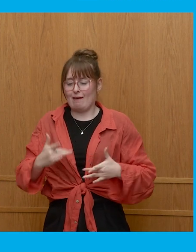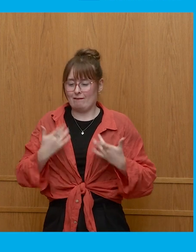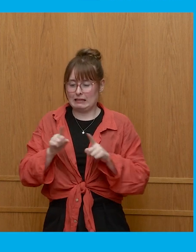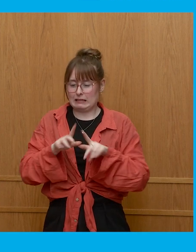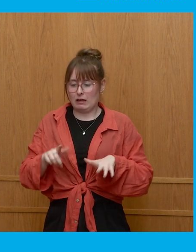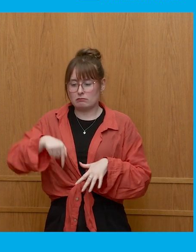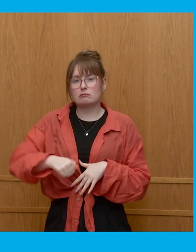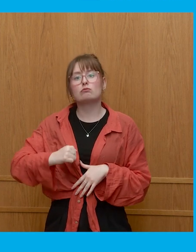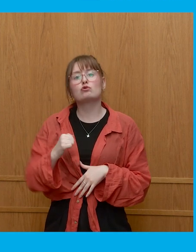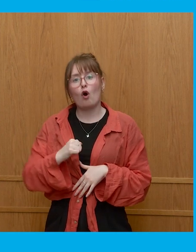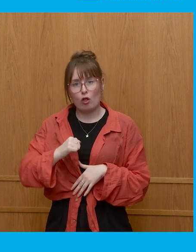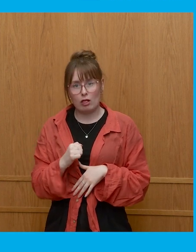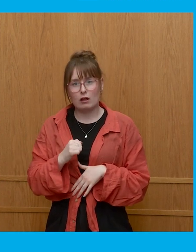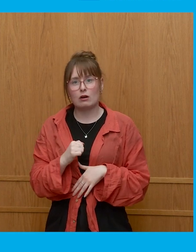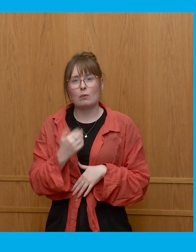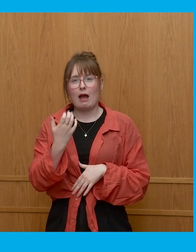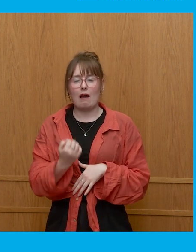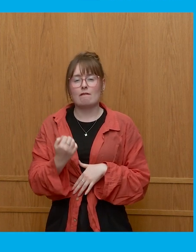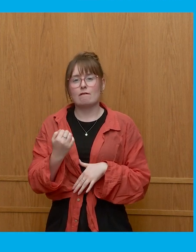in Scotland we've gone for haute couture,